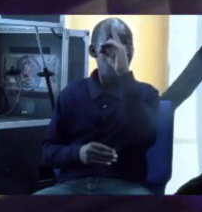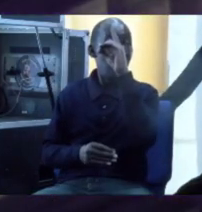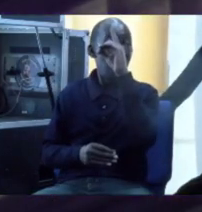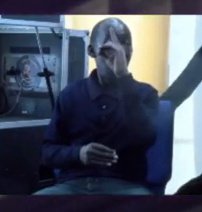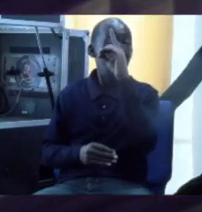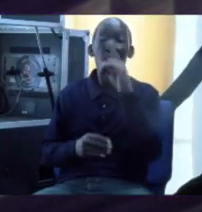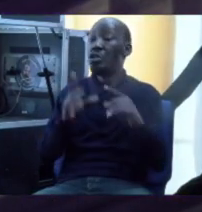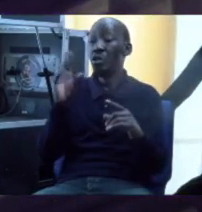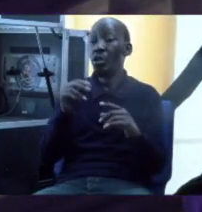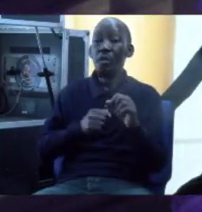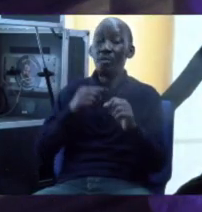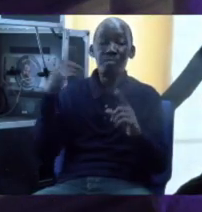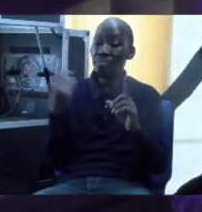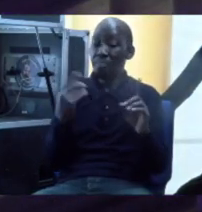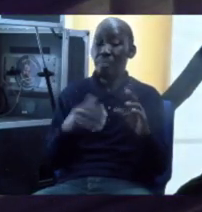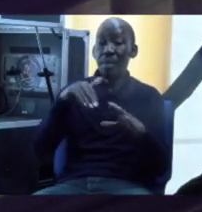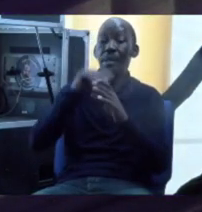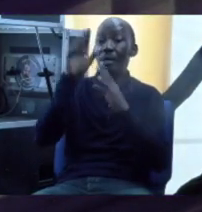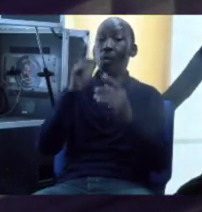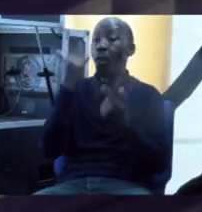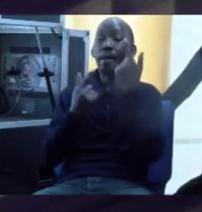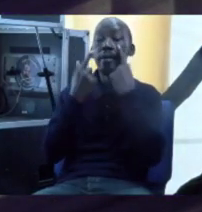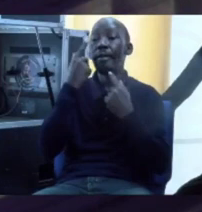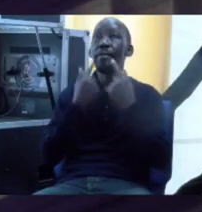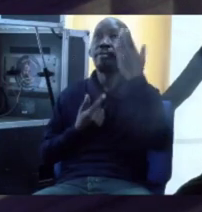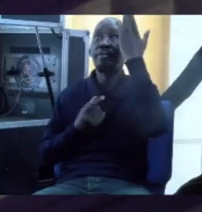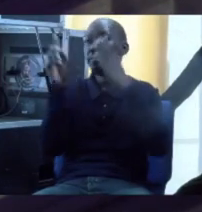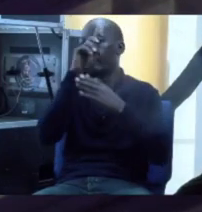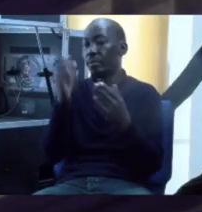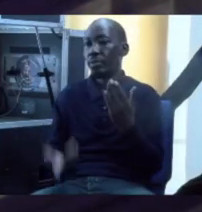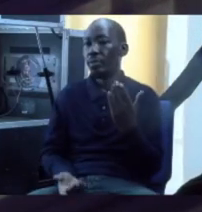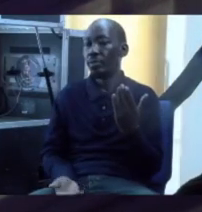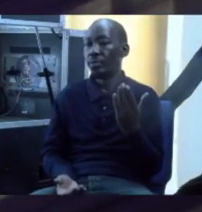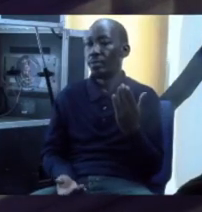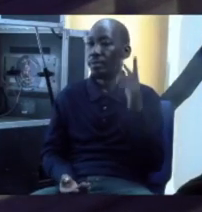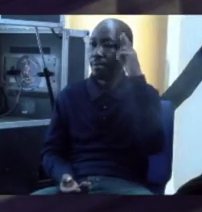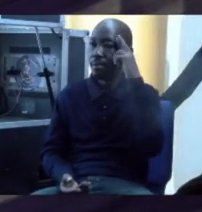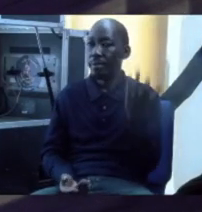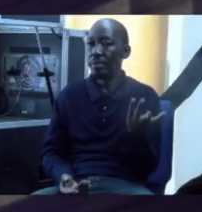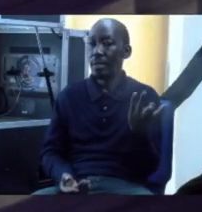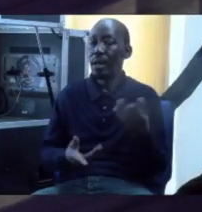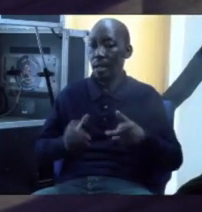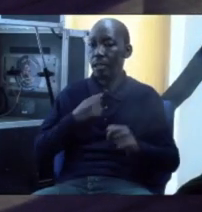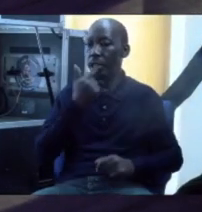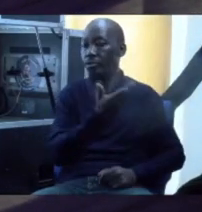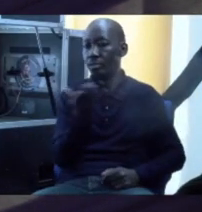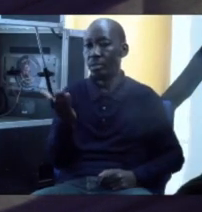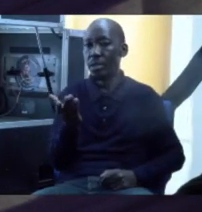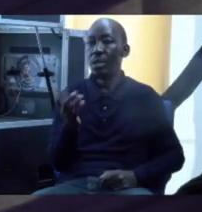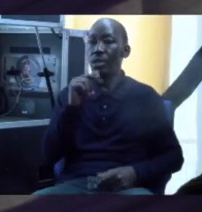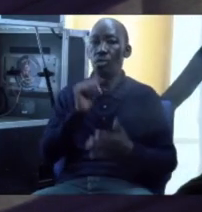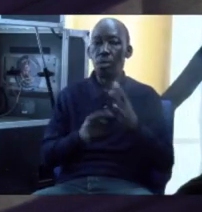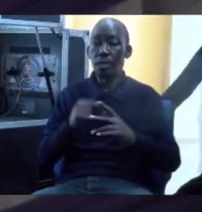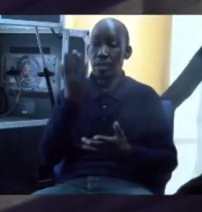There are no beatings. Hakuna kuchapwa. So why shall we be crying? Kwa nini ulie basi pale? Let me tell you. Hebu nikwambie. This is why some of